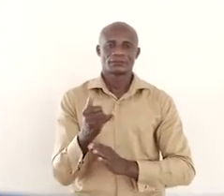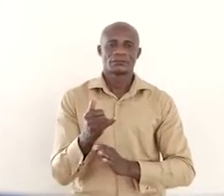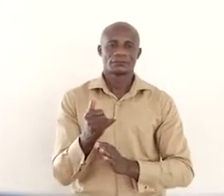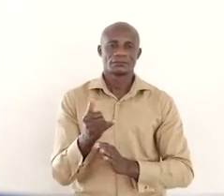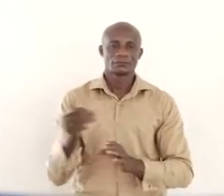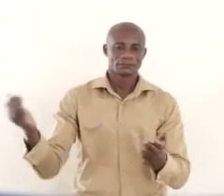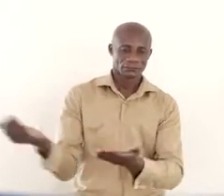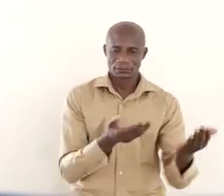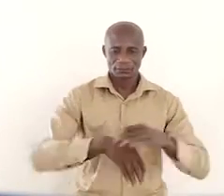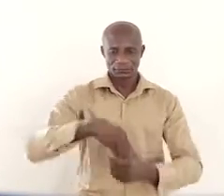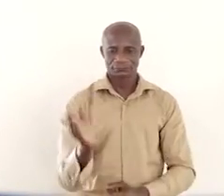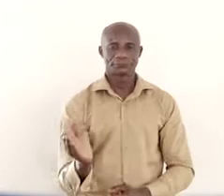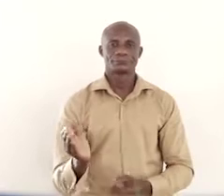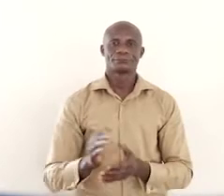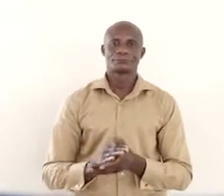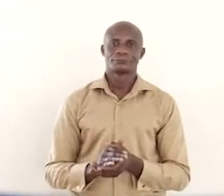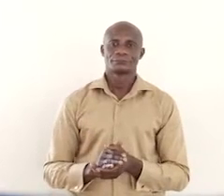they carried out,